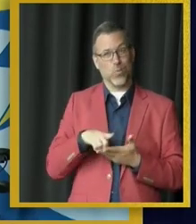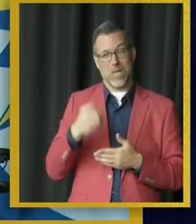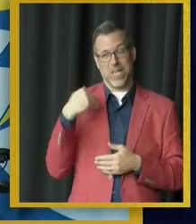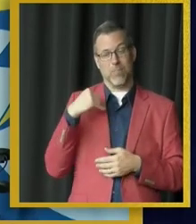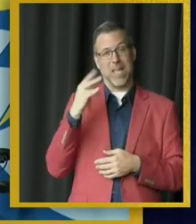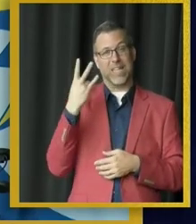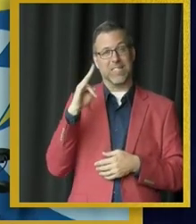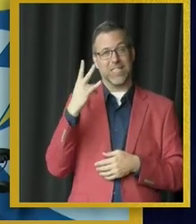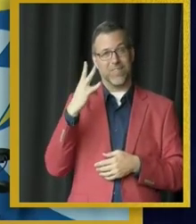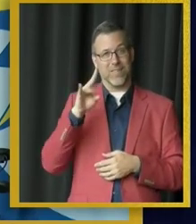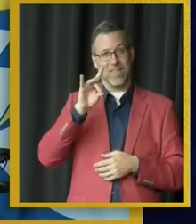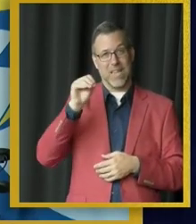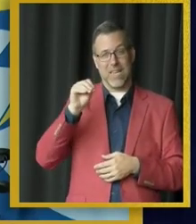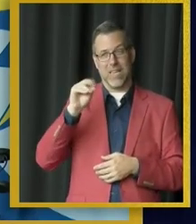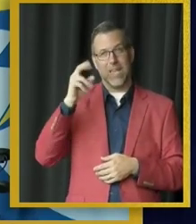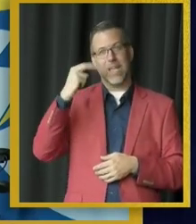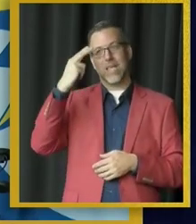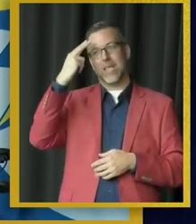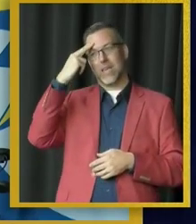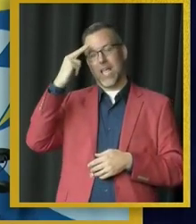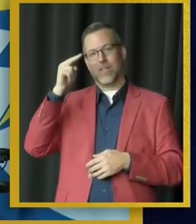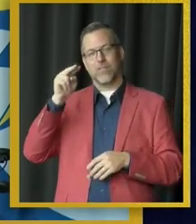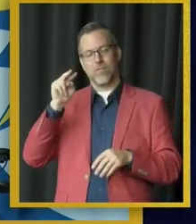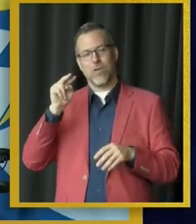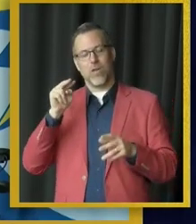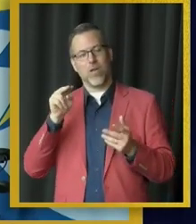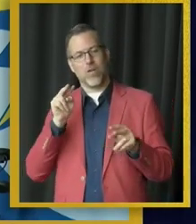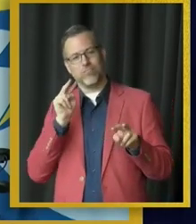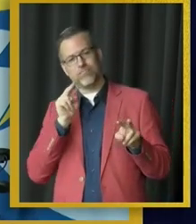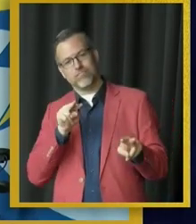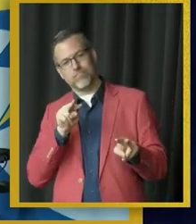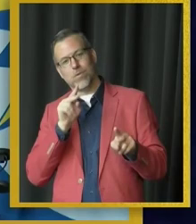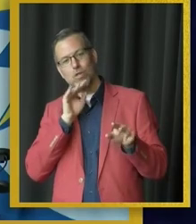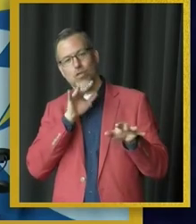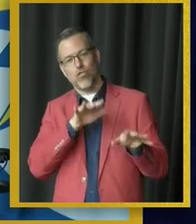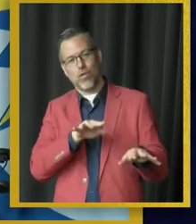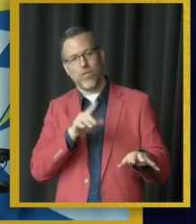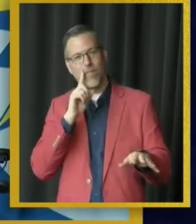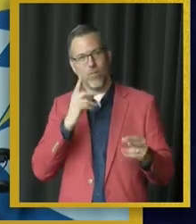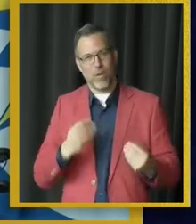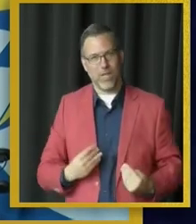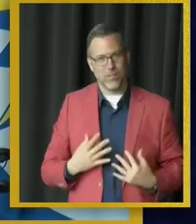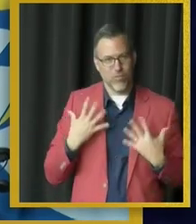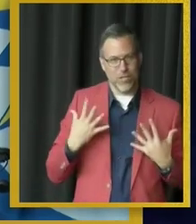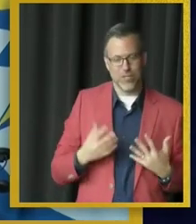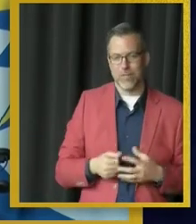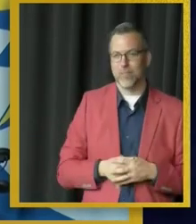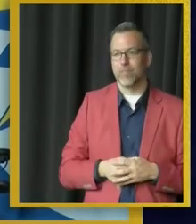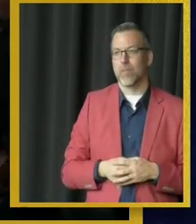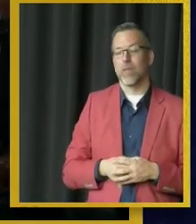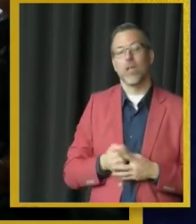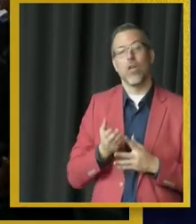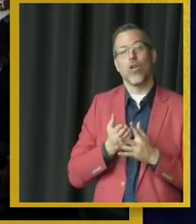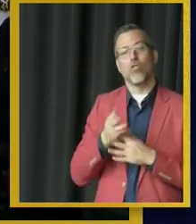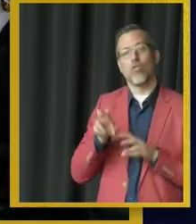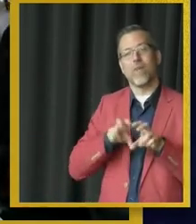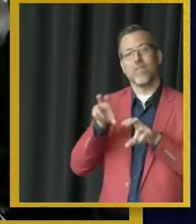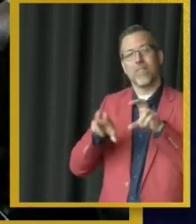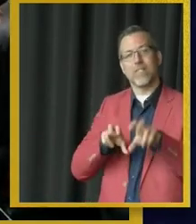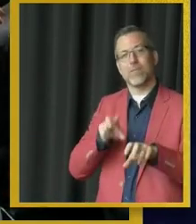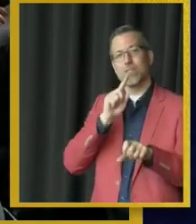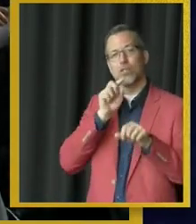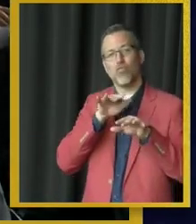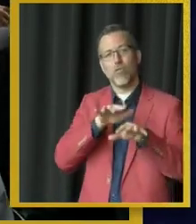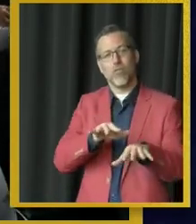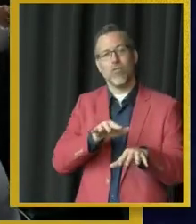1780, Nashville is looking to the river for inspiration and not just industry. Through investments in the Riverfront Park,